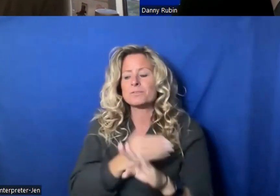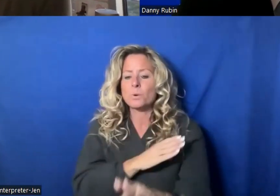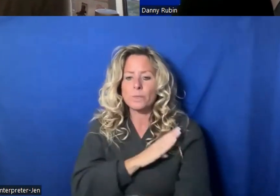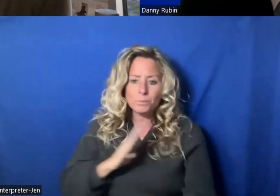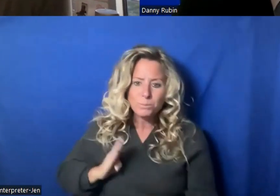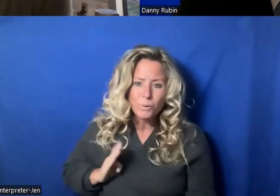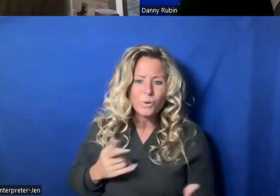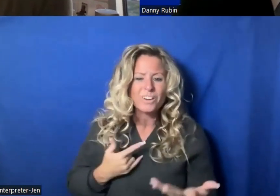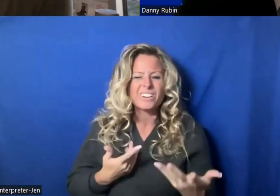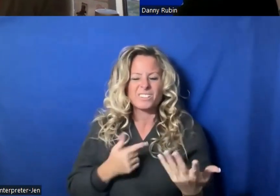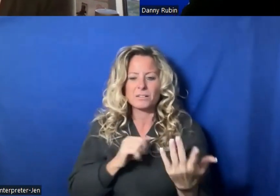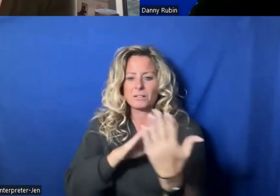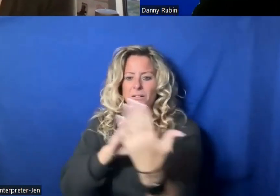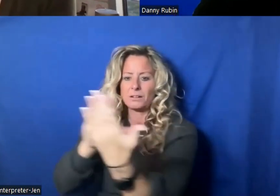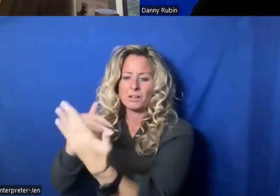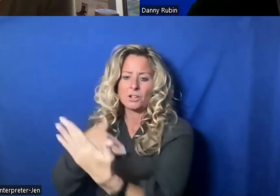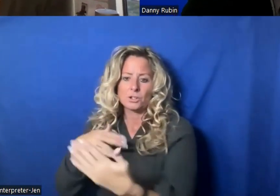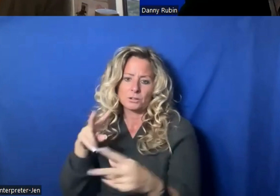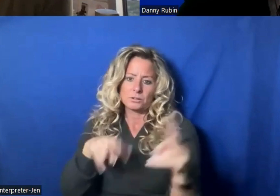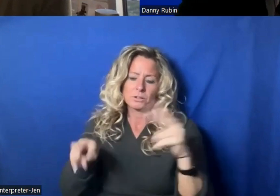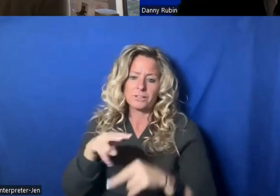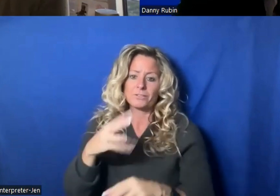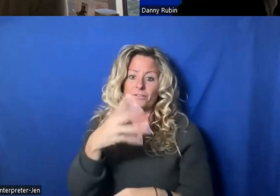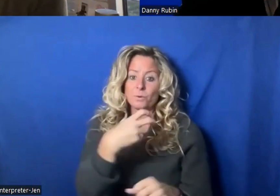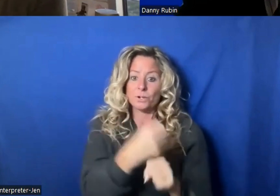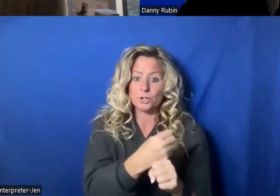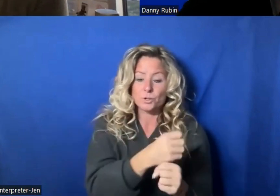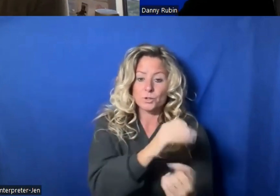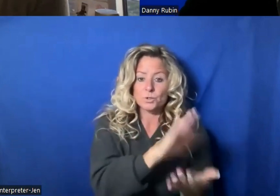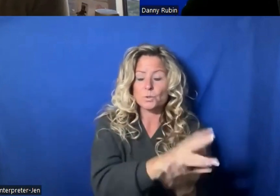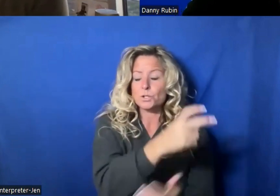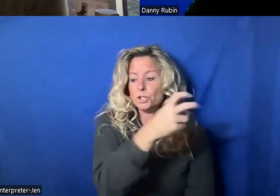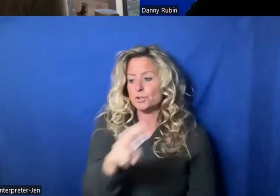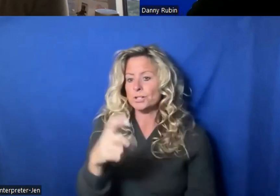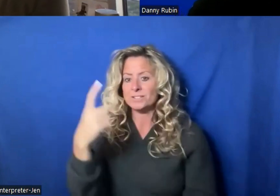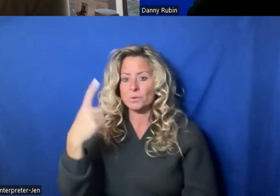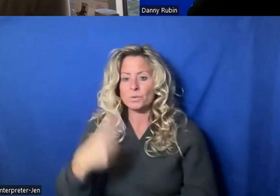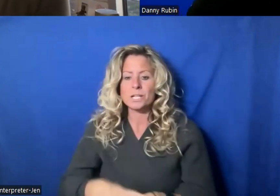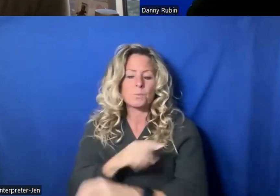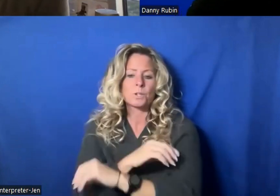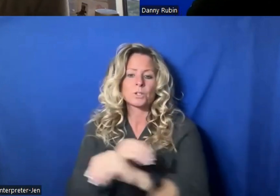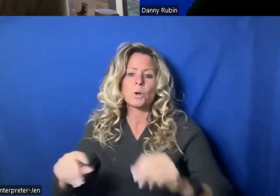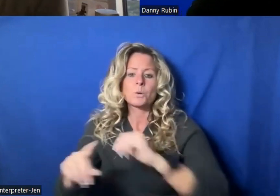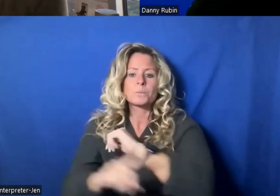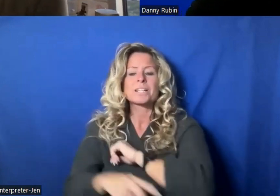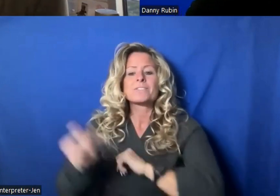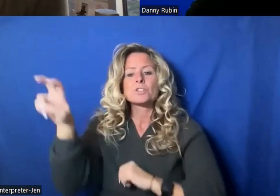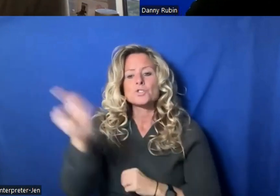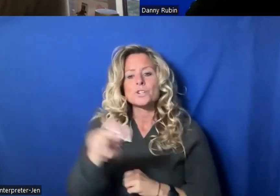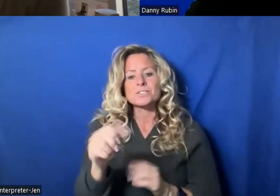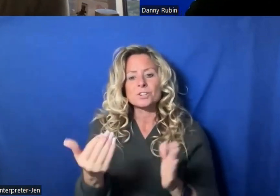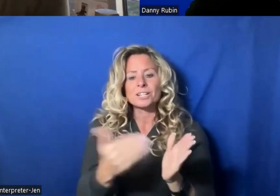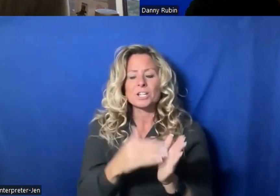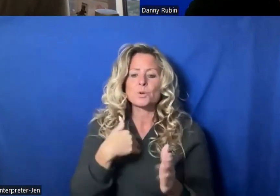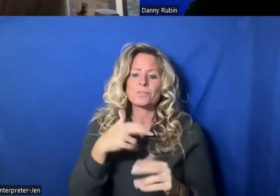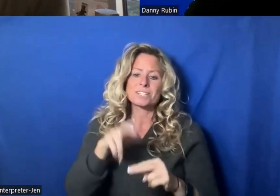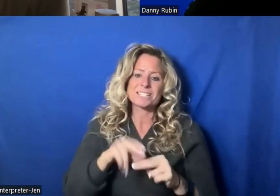now, if you're coming from a 4-year school, you can transfer once with no penalty. If you transfer again, you would have to sit that